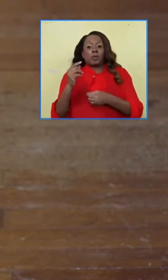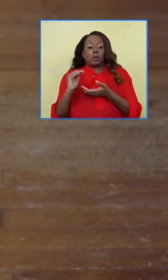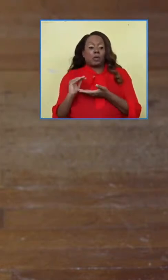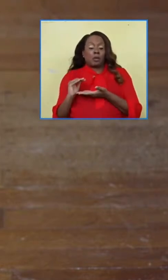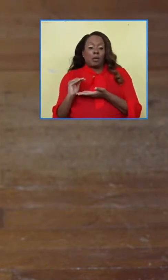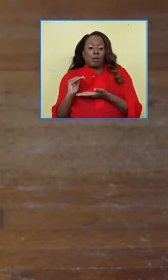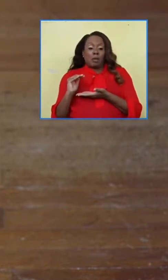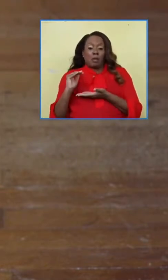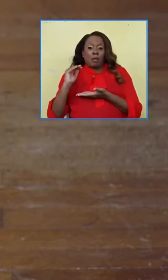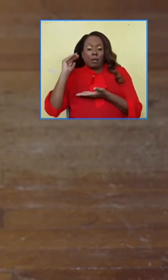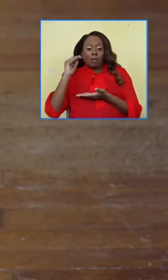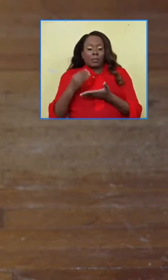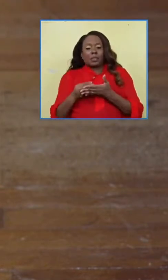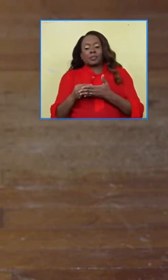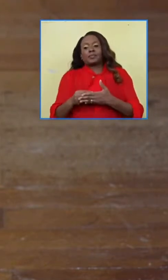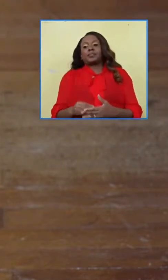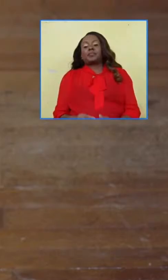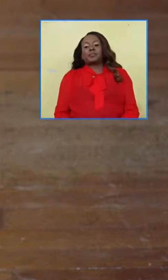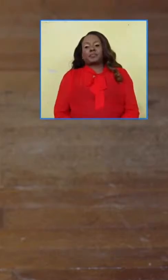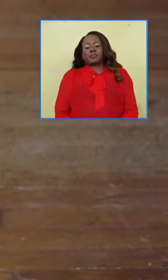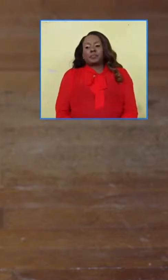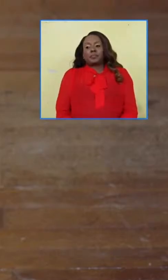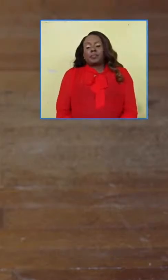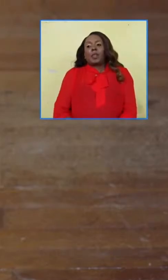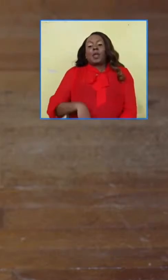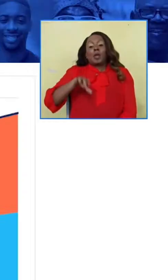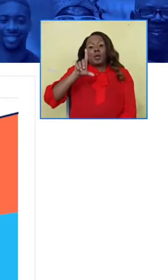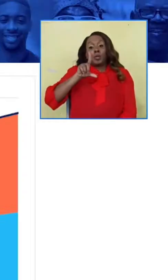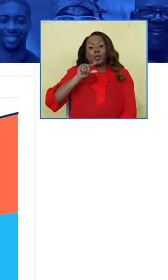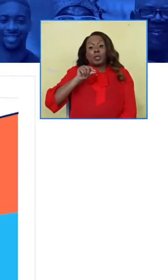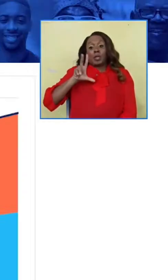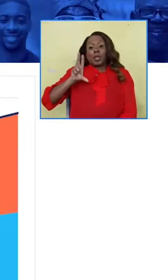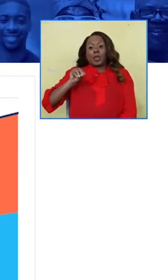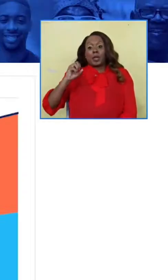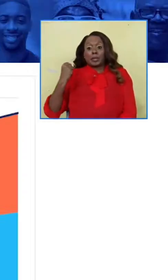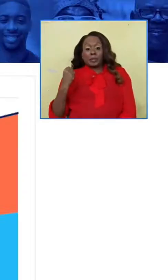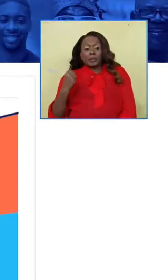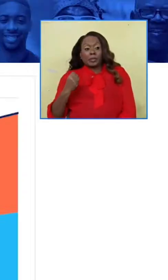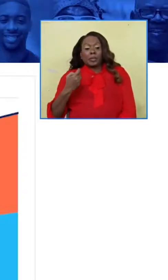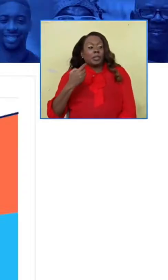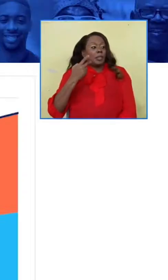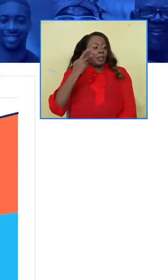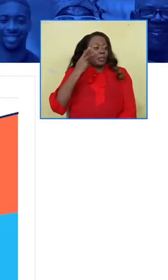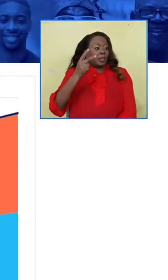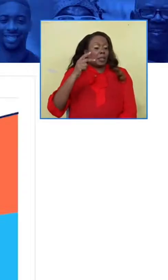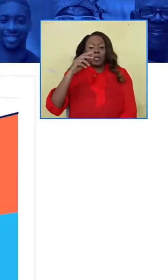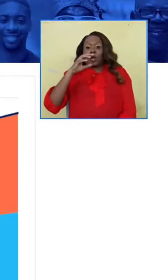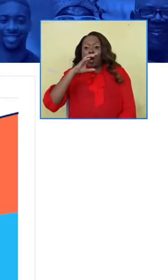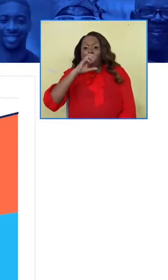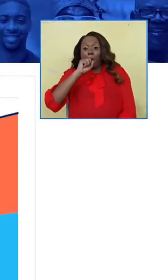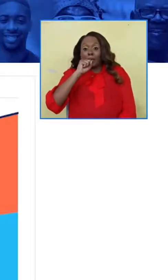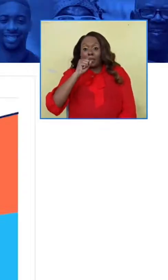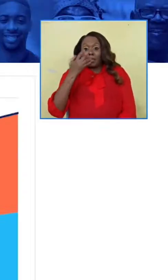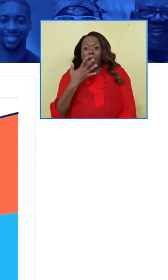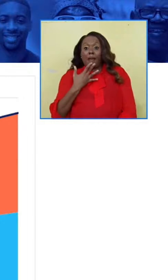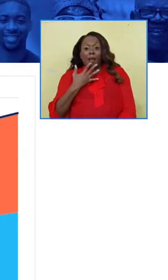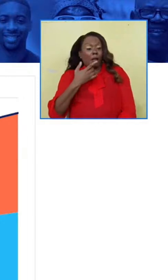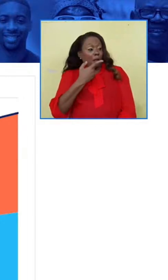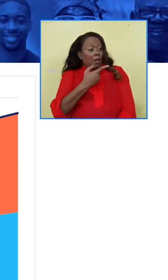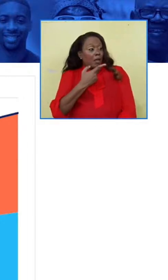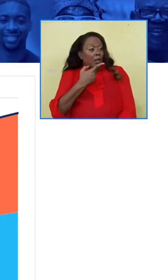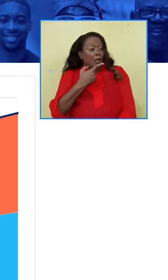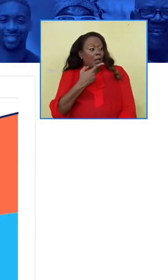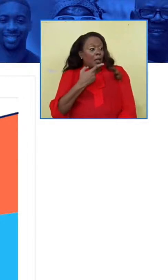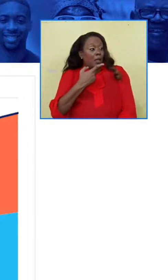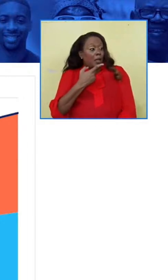the benefits. So what we have is that in the late 2030s, the orange takes over, and the gap is represented by the orange,